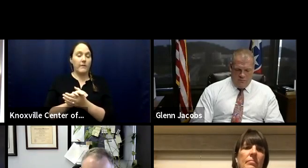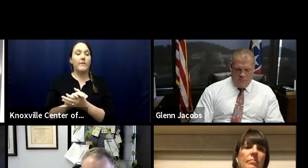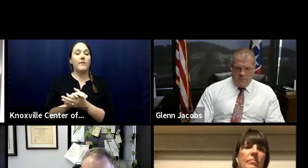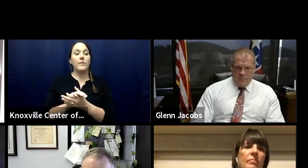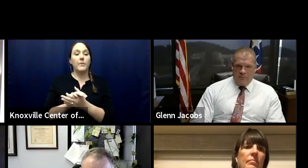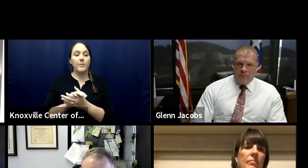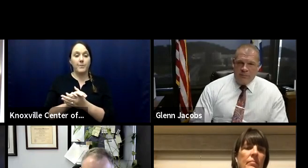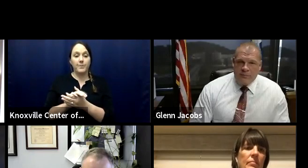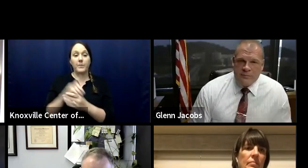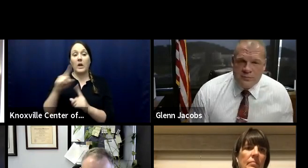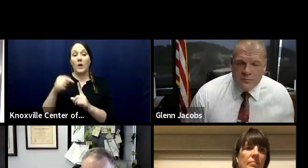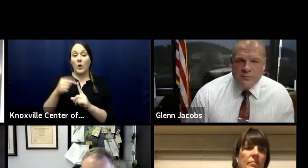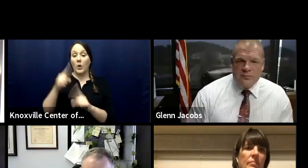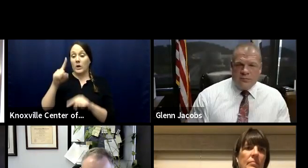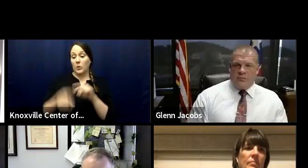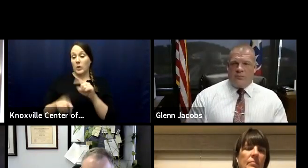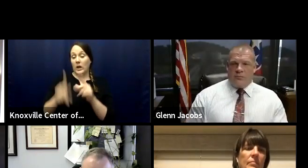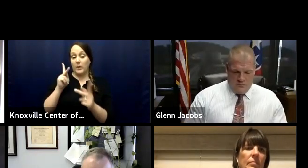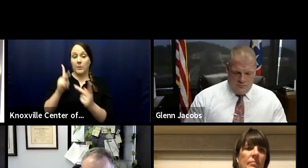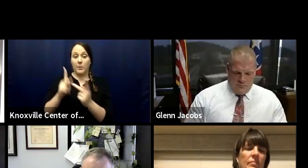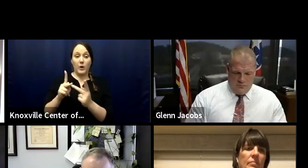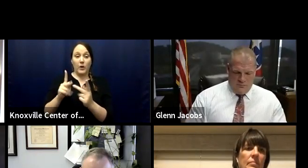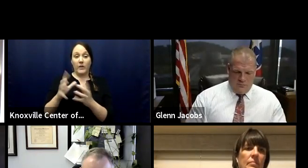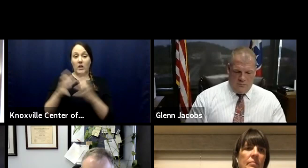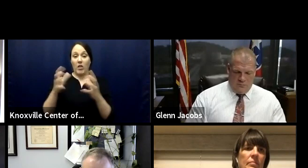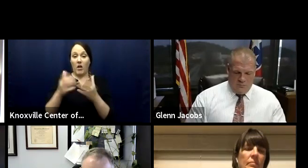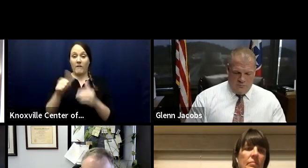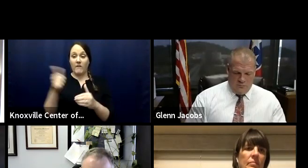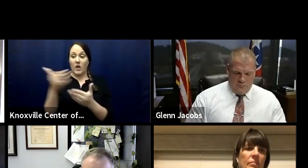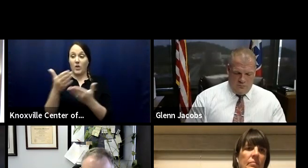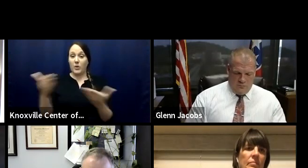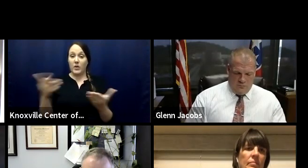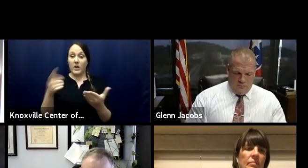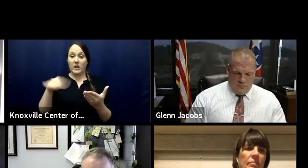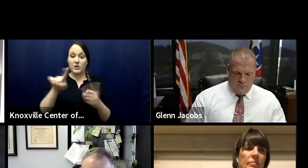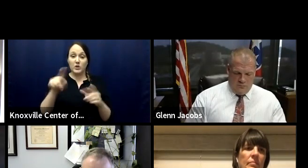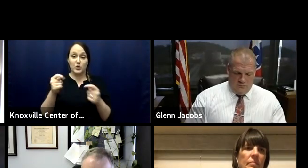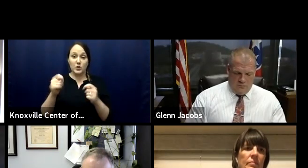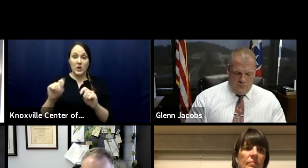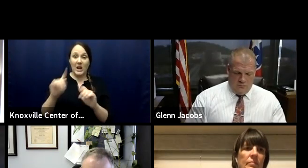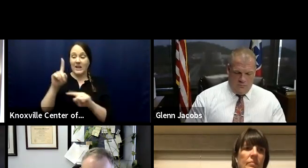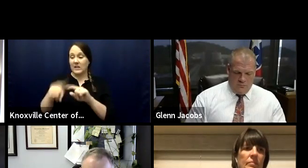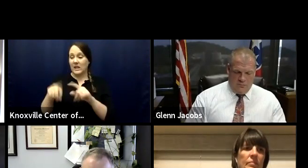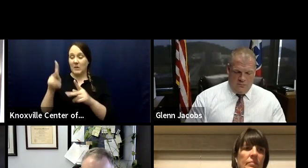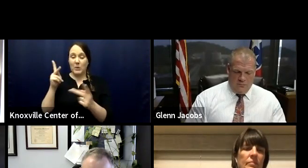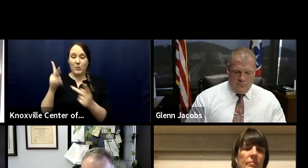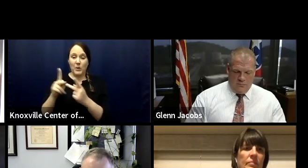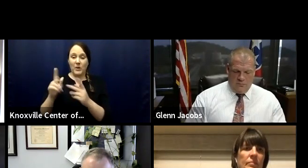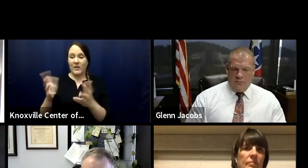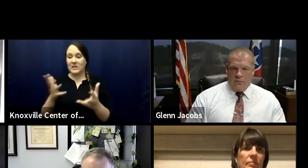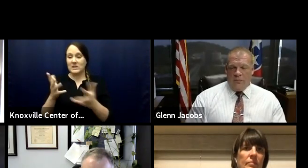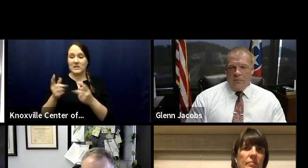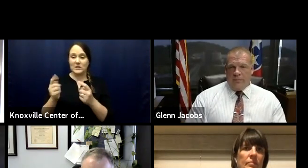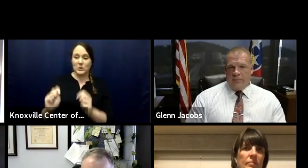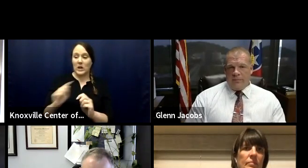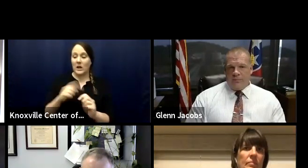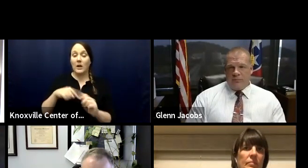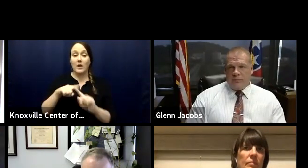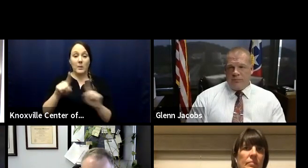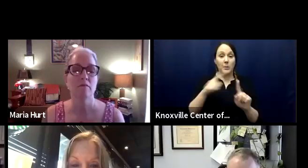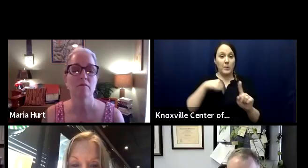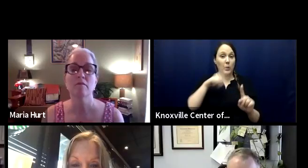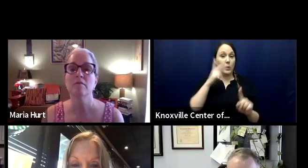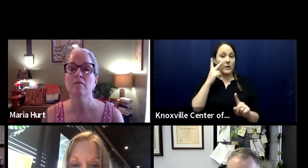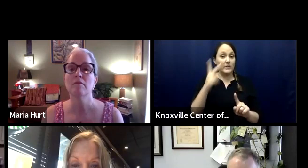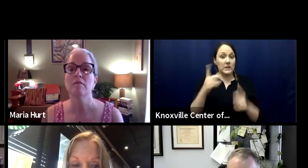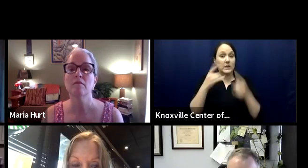it's when you can't be perfect in a lot of the other things that you're trying to do, that we've seen it with our own eyes, that